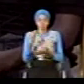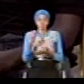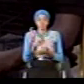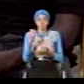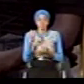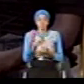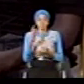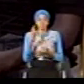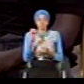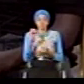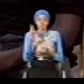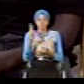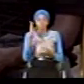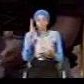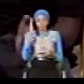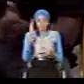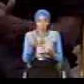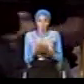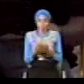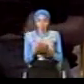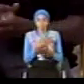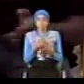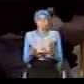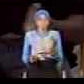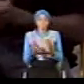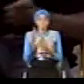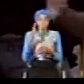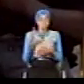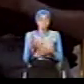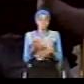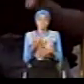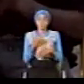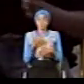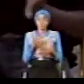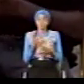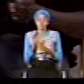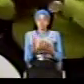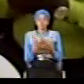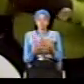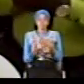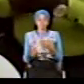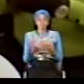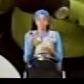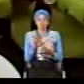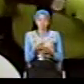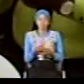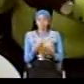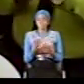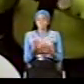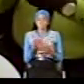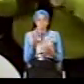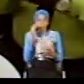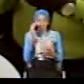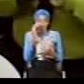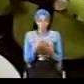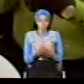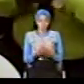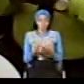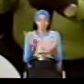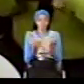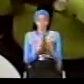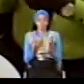pressure cleared. Today must be your day. If you want to clap, do it very